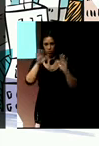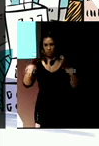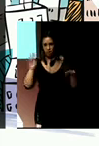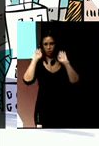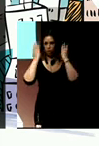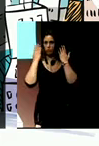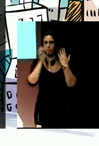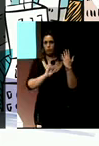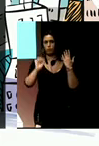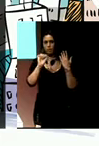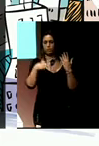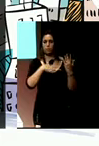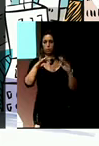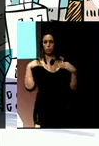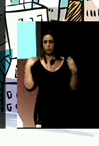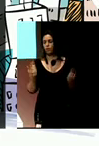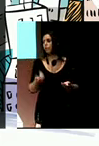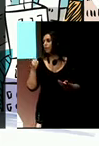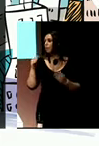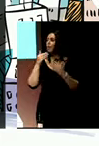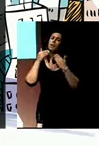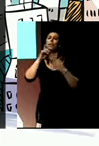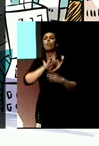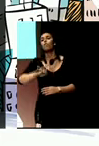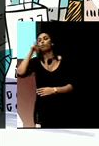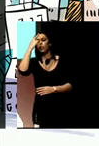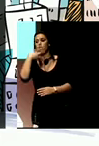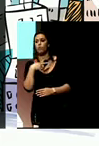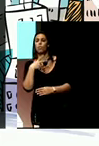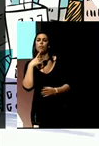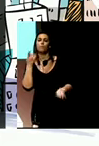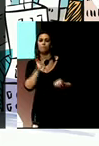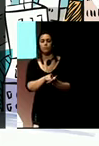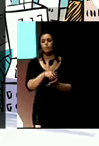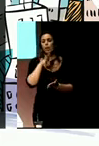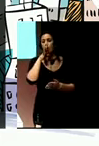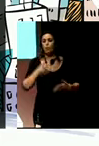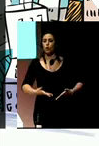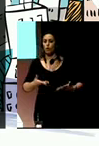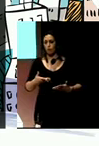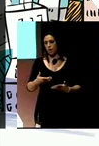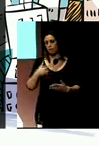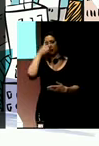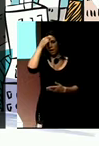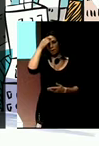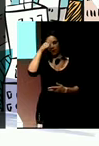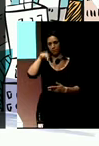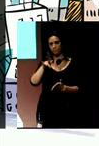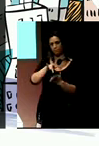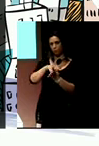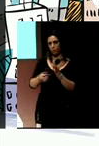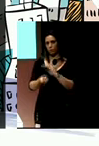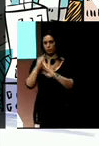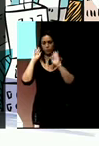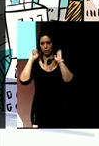your stay here and the Congress. I want to thank ONCE Foundation for trusting Avila